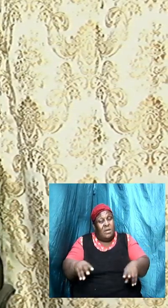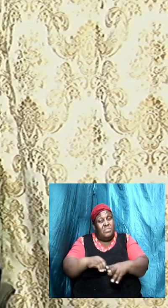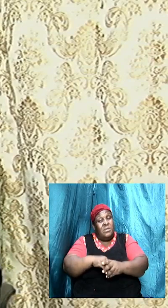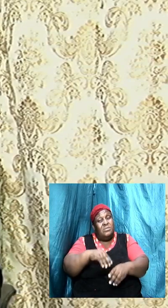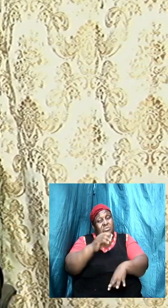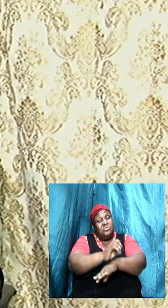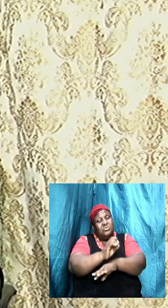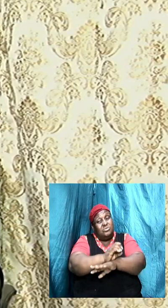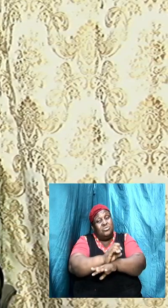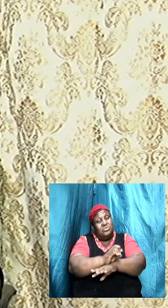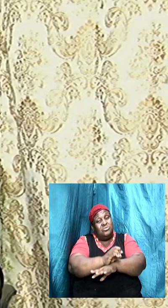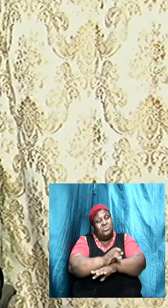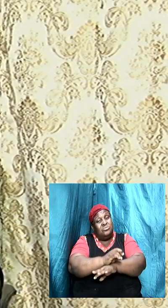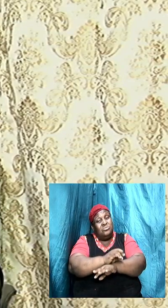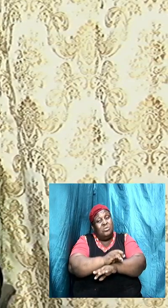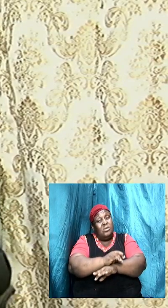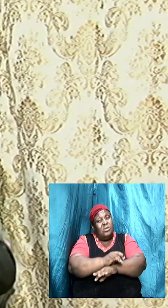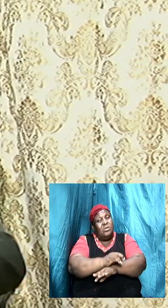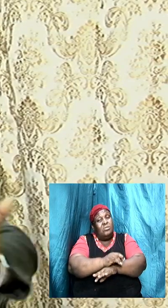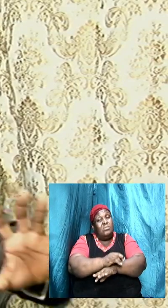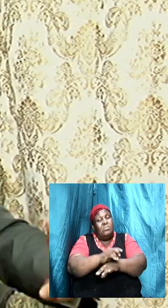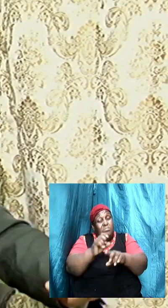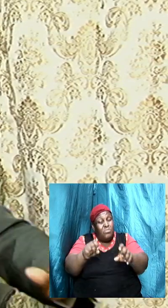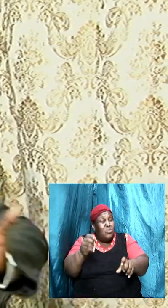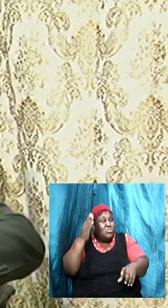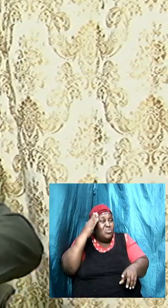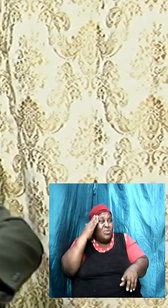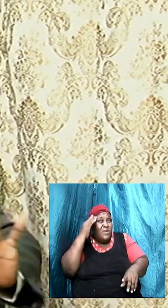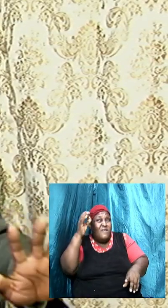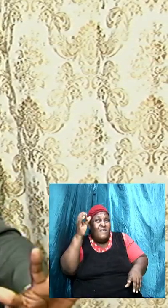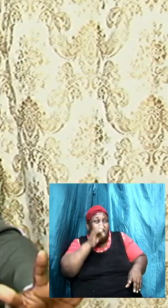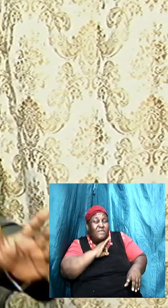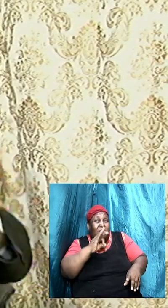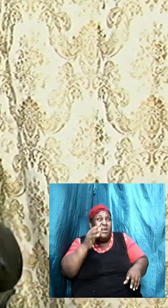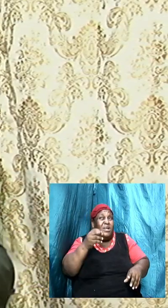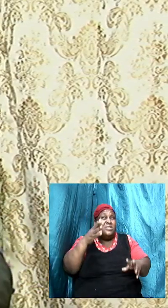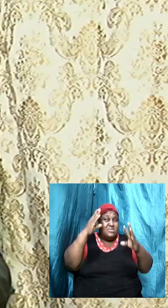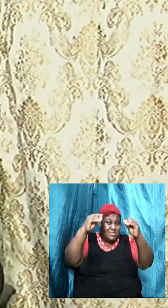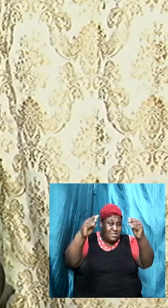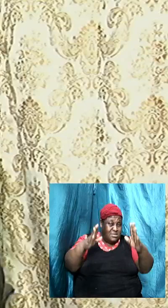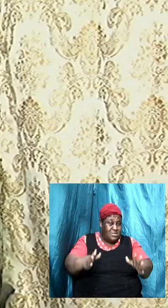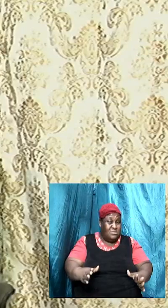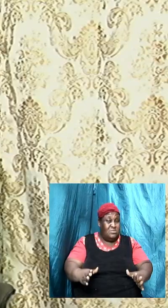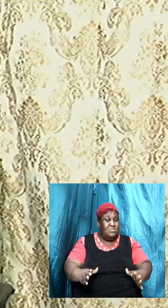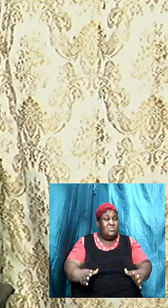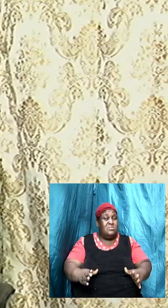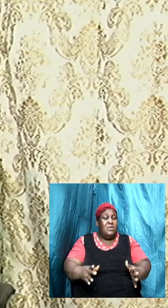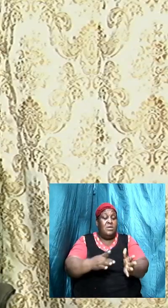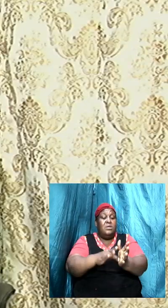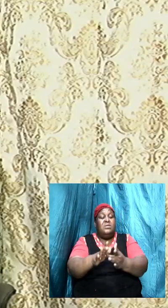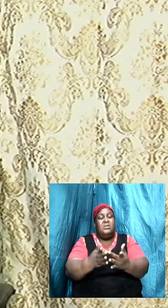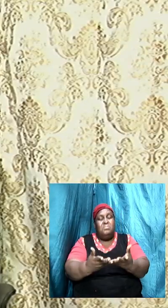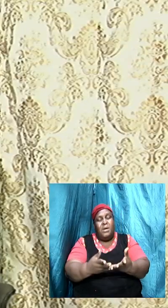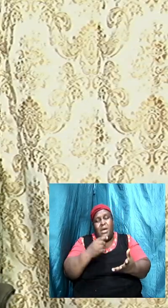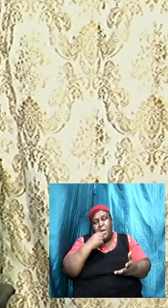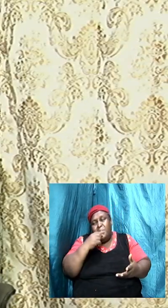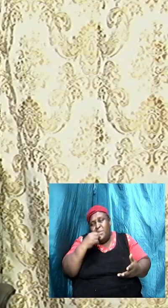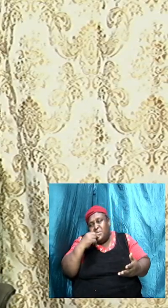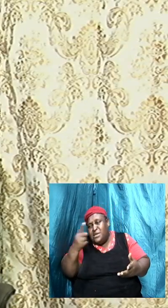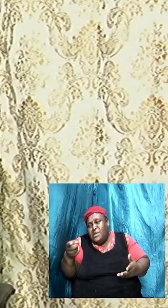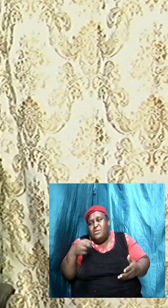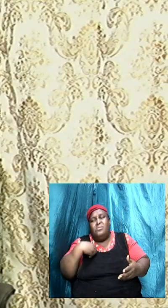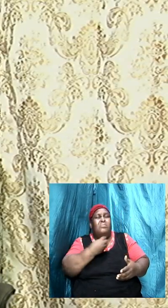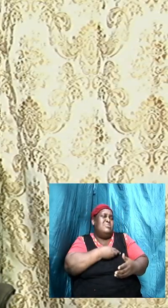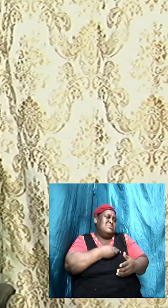must be aware of it. False teachers right around, and the Bible warns us of that. And the Bible